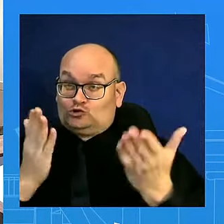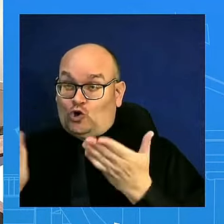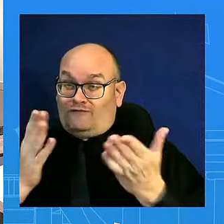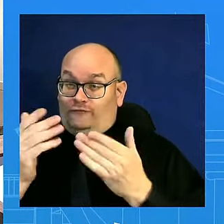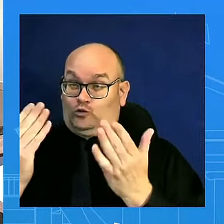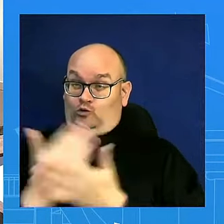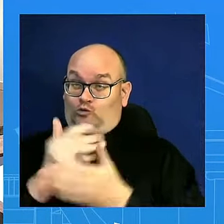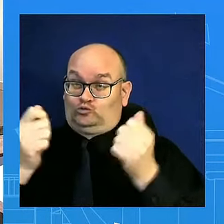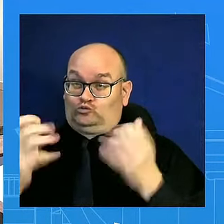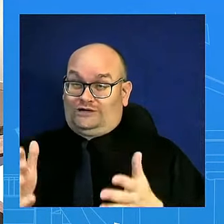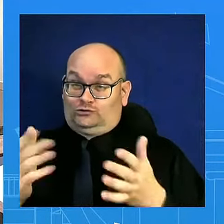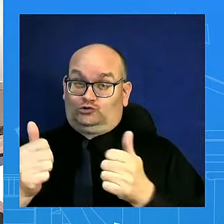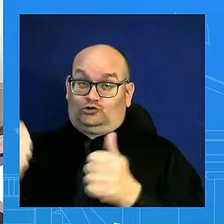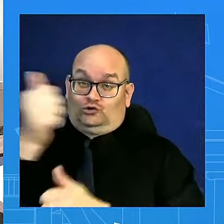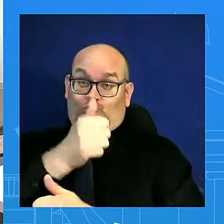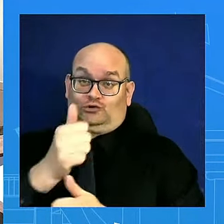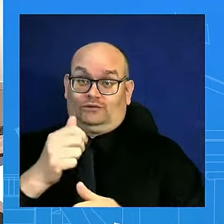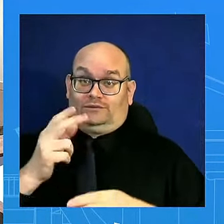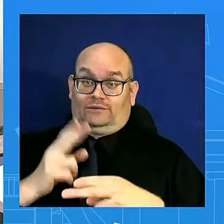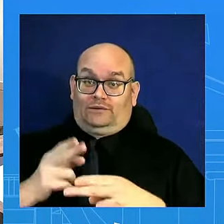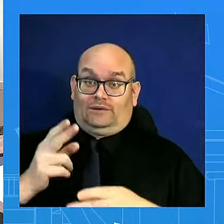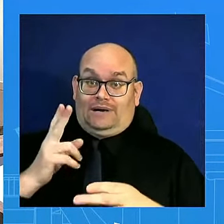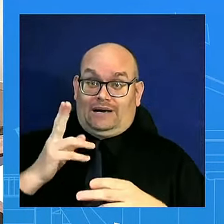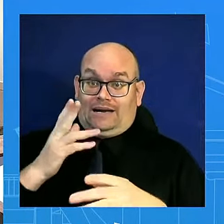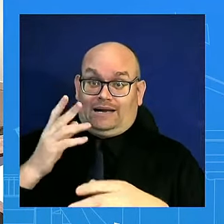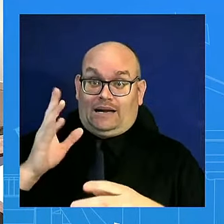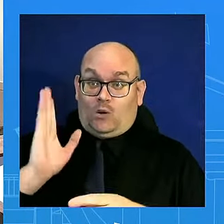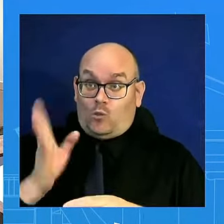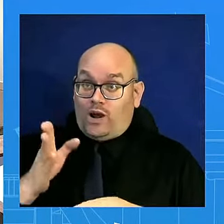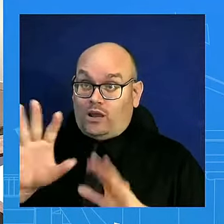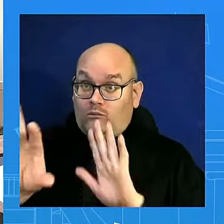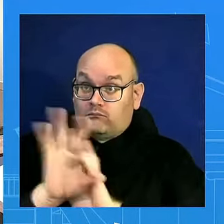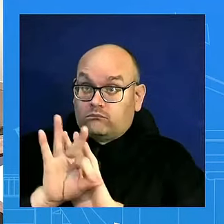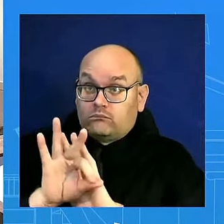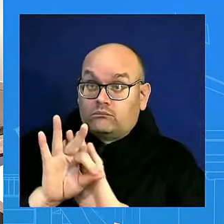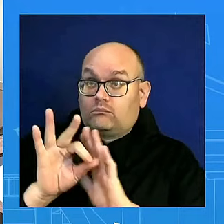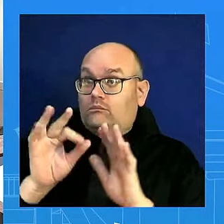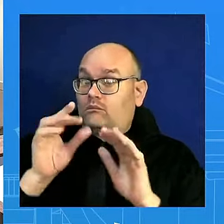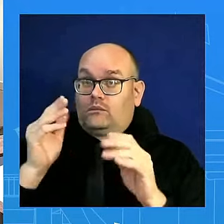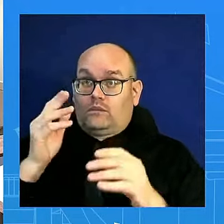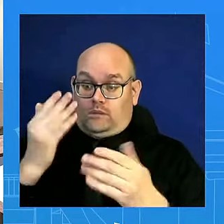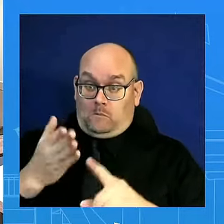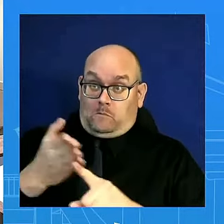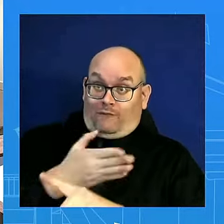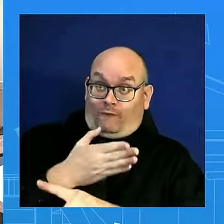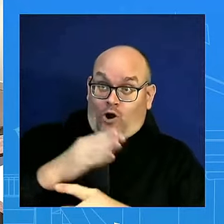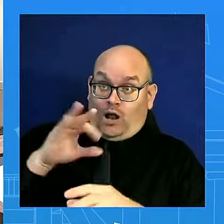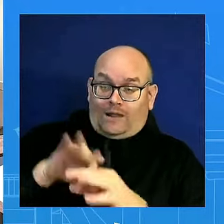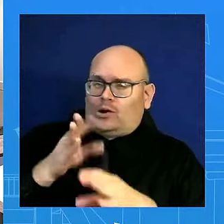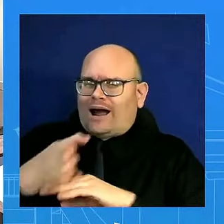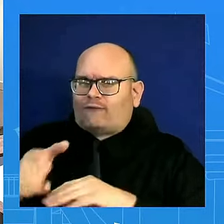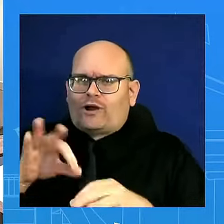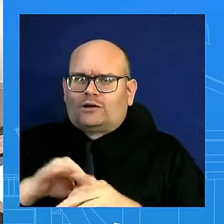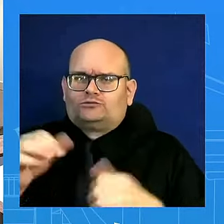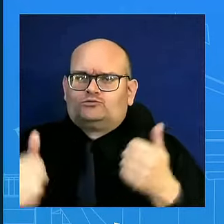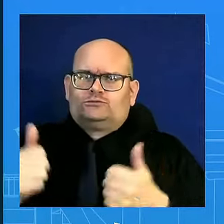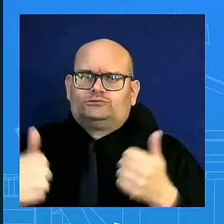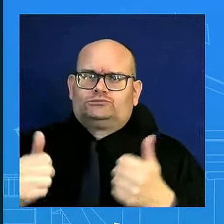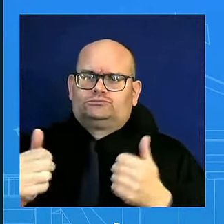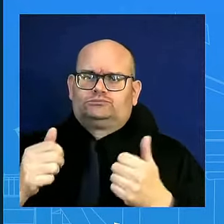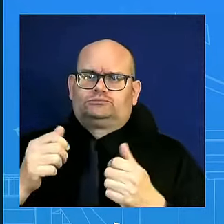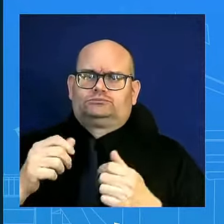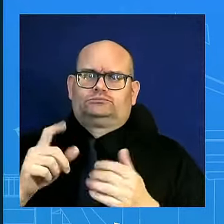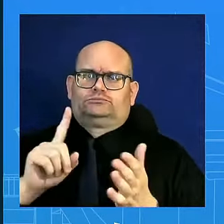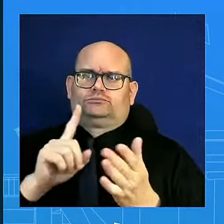the election, or perhaps it's after the election? Is there any update on the independent review? This is not